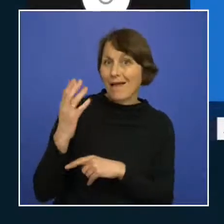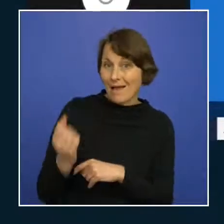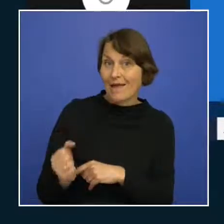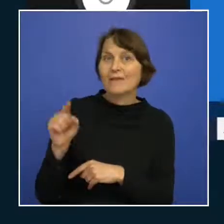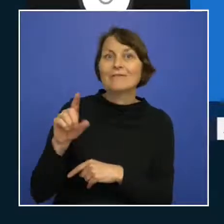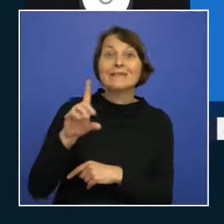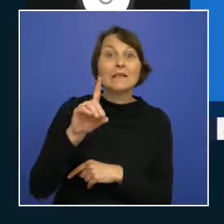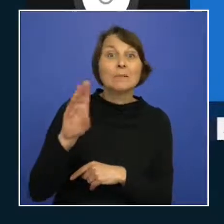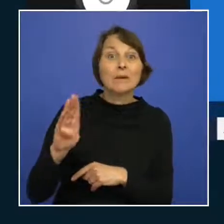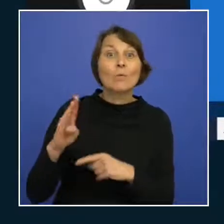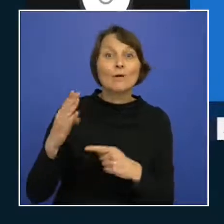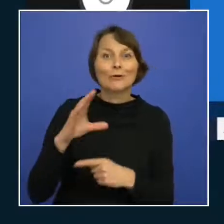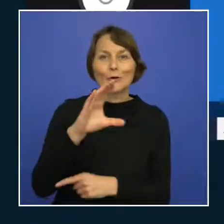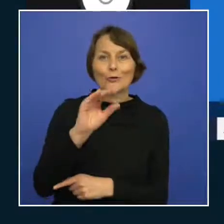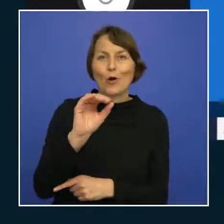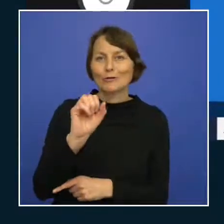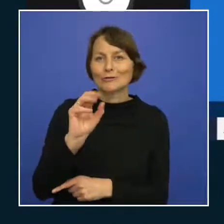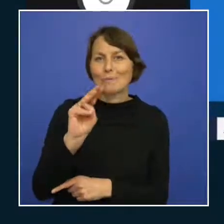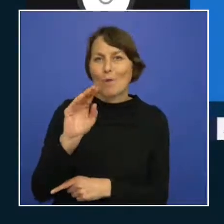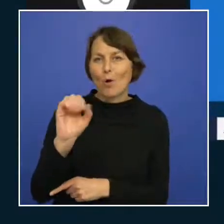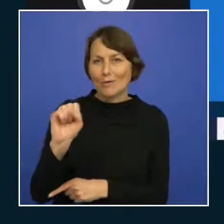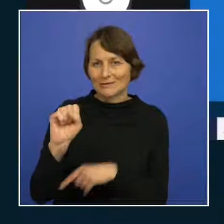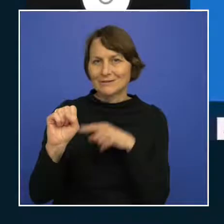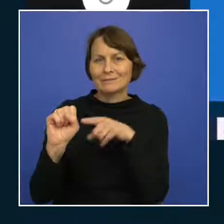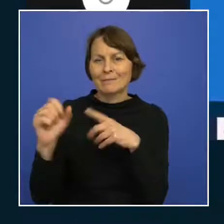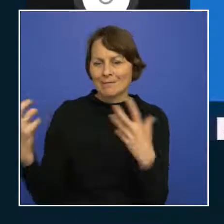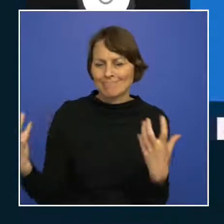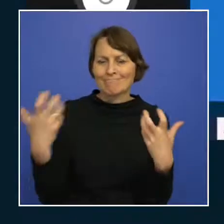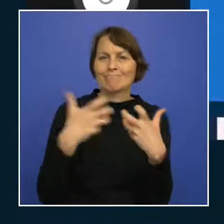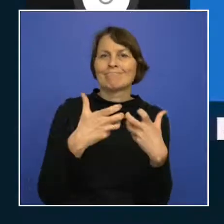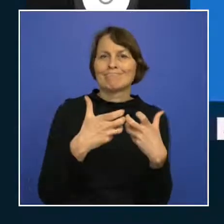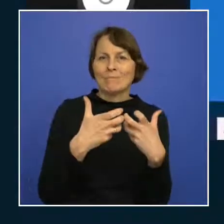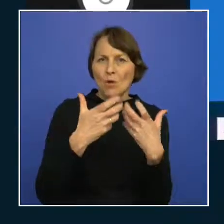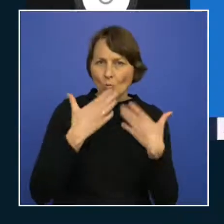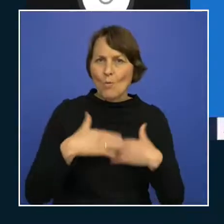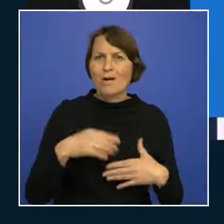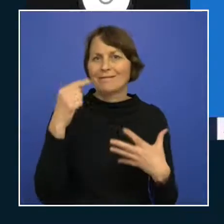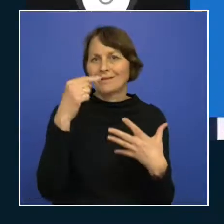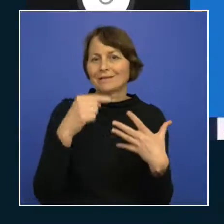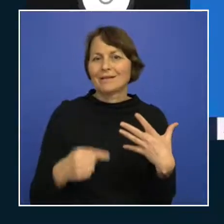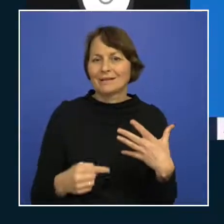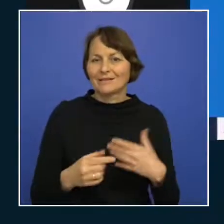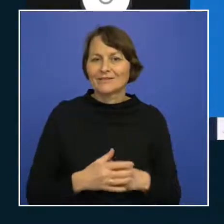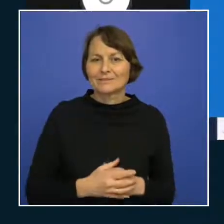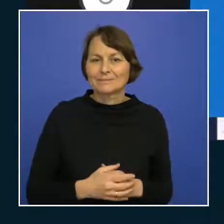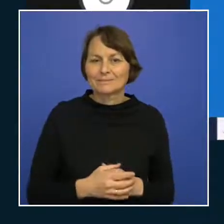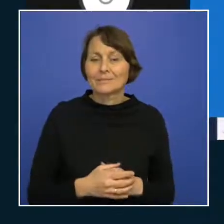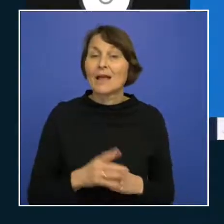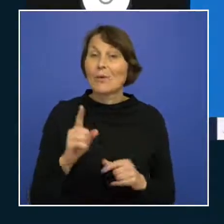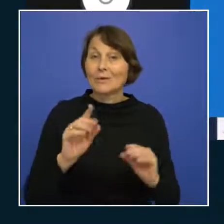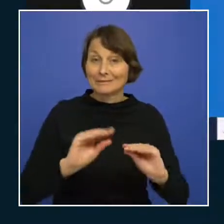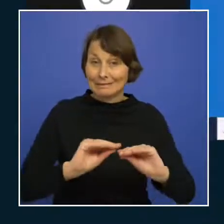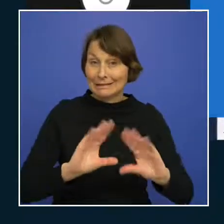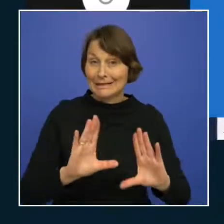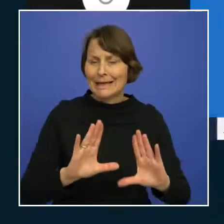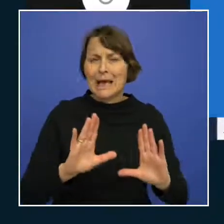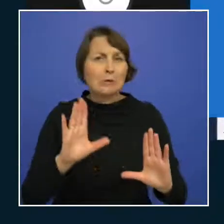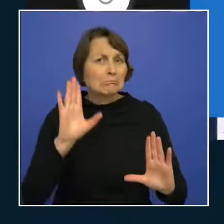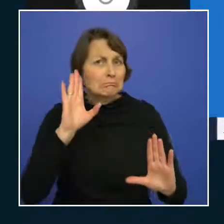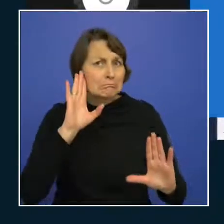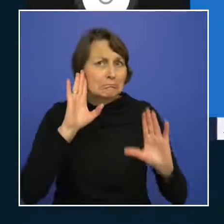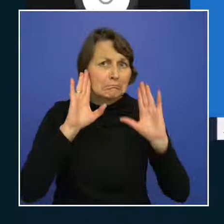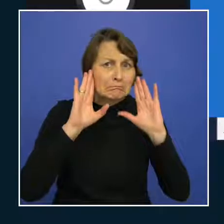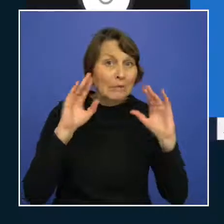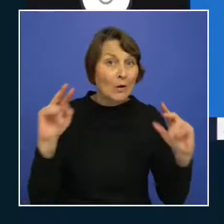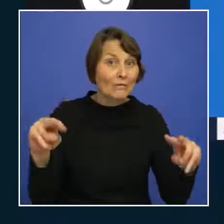DB, to be able to fit into our needs. I just want us to be very clear here to whoever is listening to us.